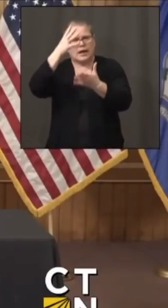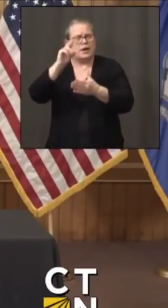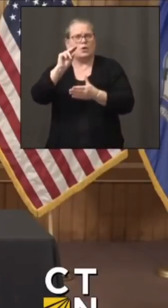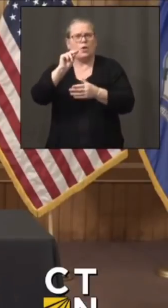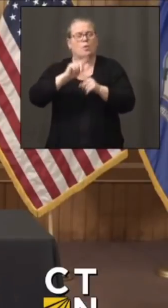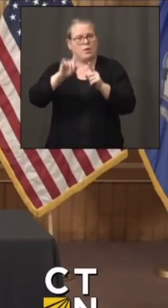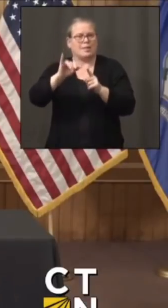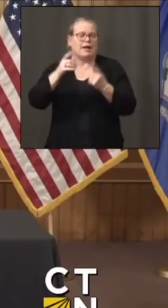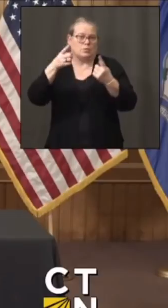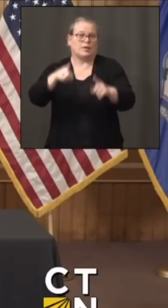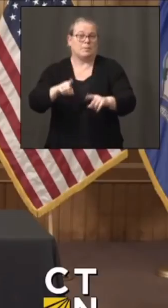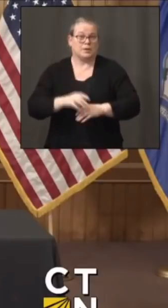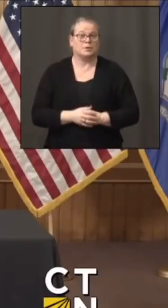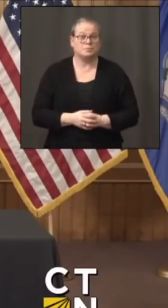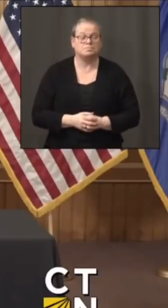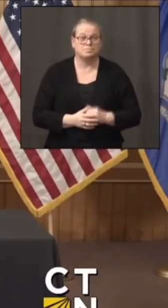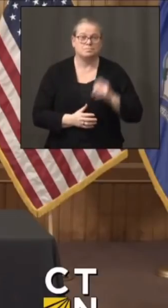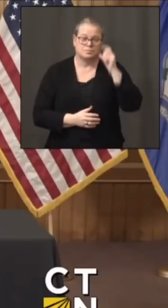The Connecticut Mirror.